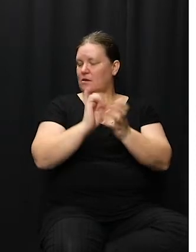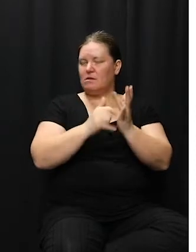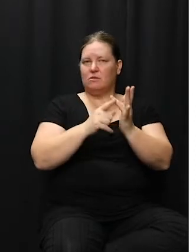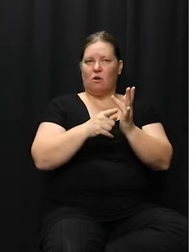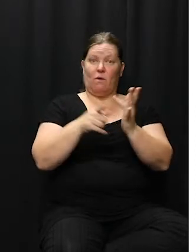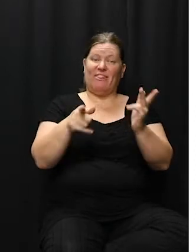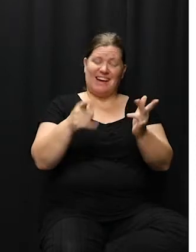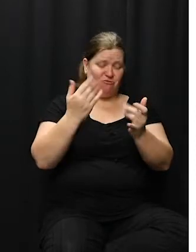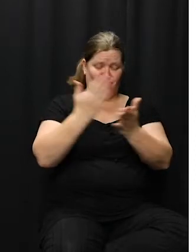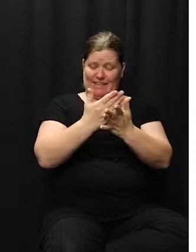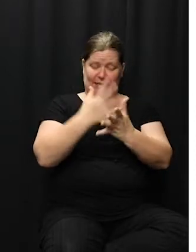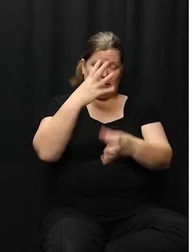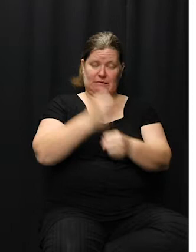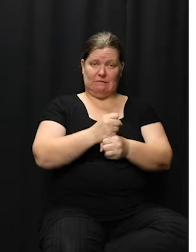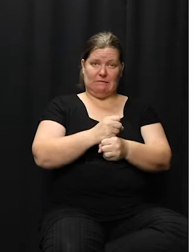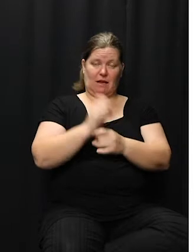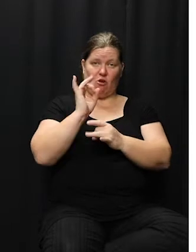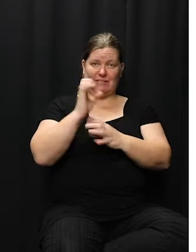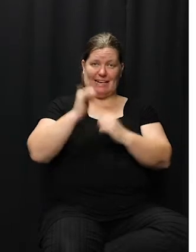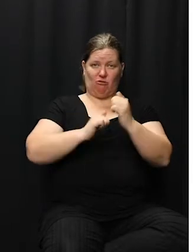is really